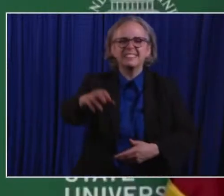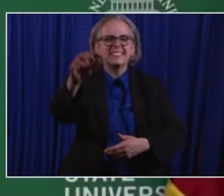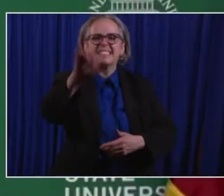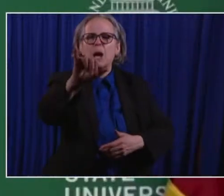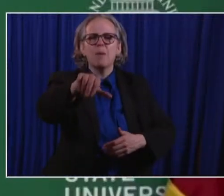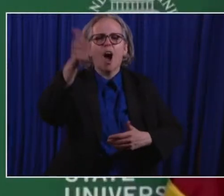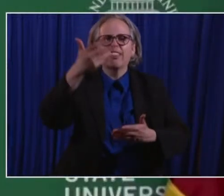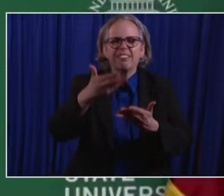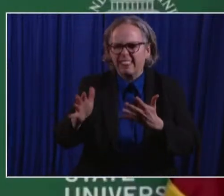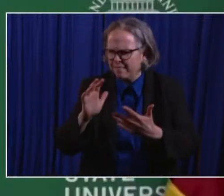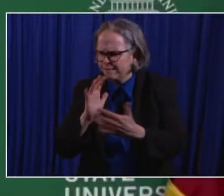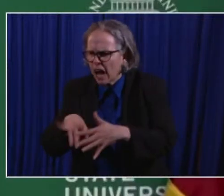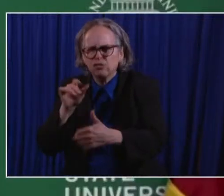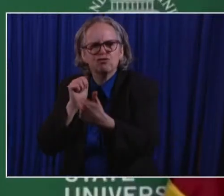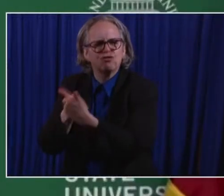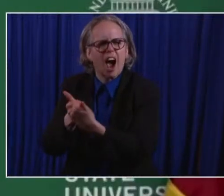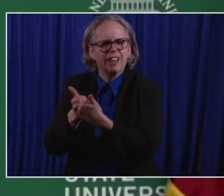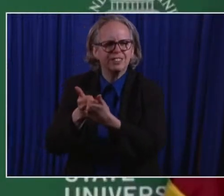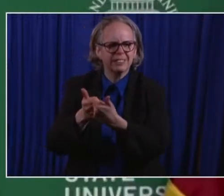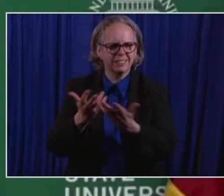thirds. The first third is easy.